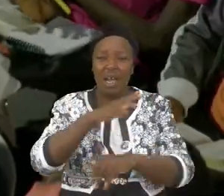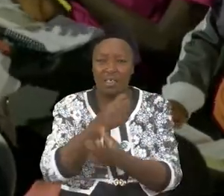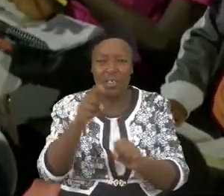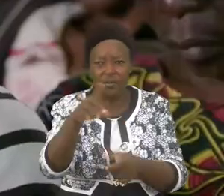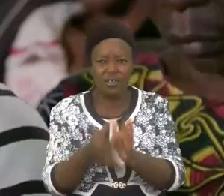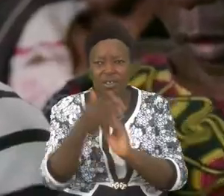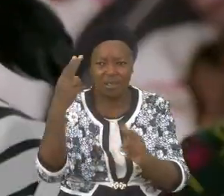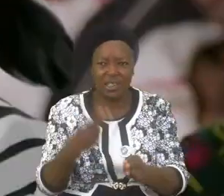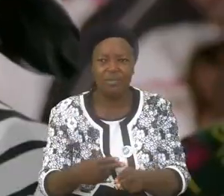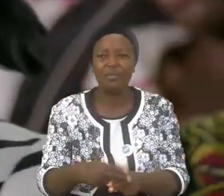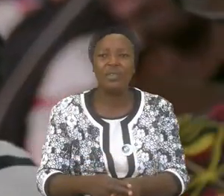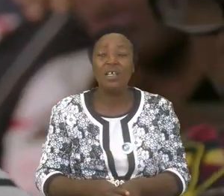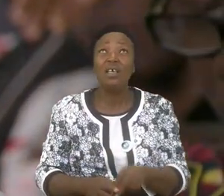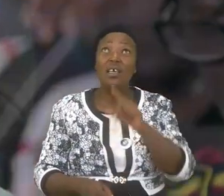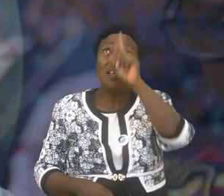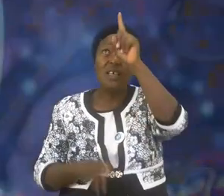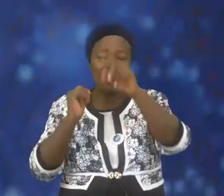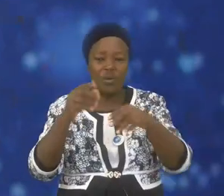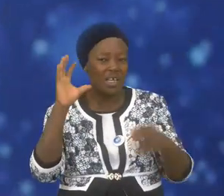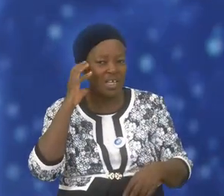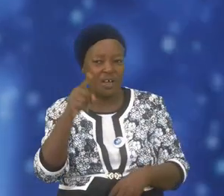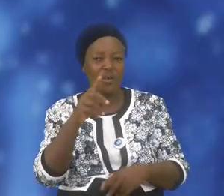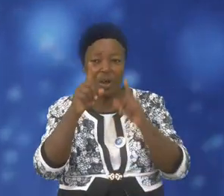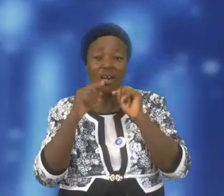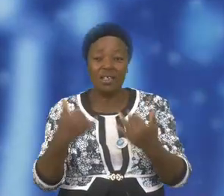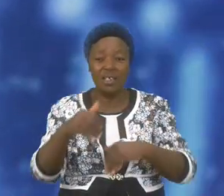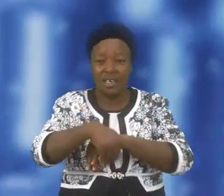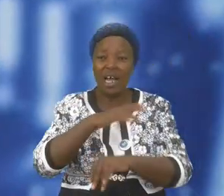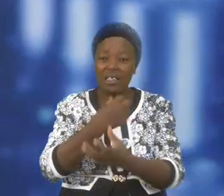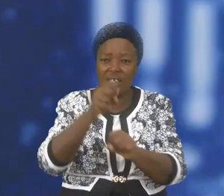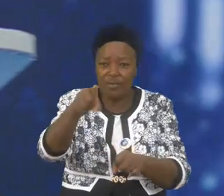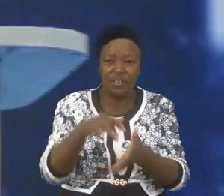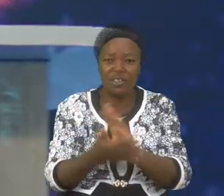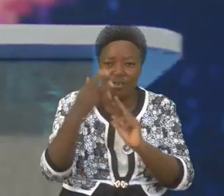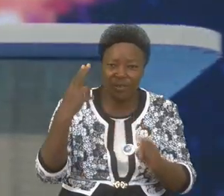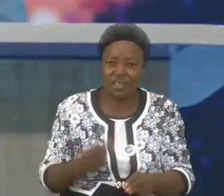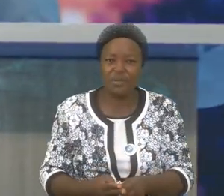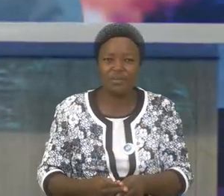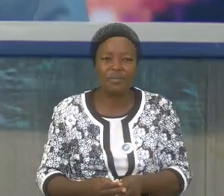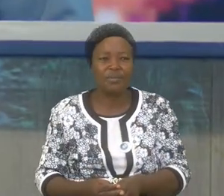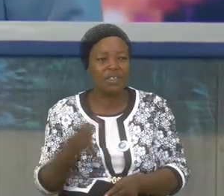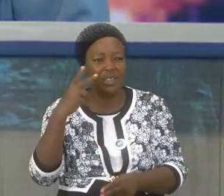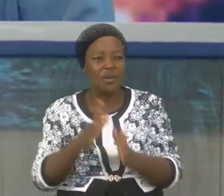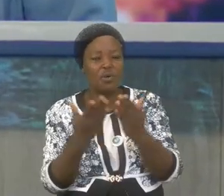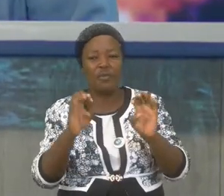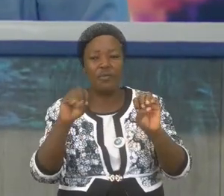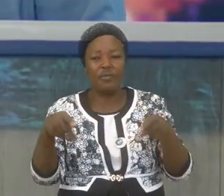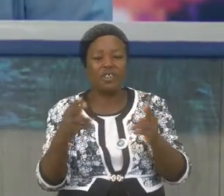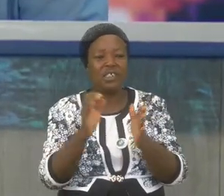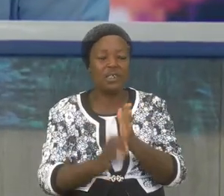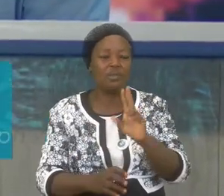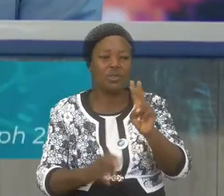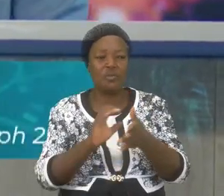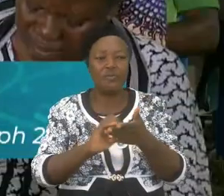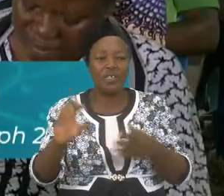and save you. Look at Ephesians chapter 2. I'm reading from verse 6. Ephesians chapter 2. And we're